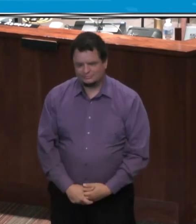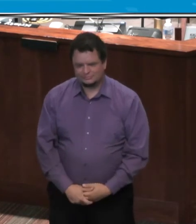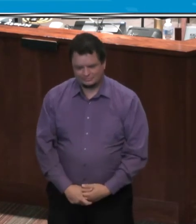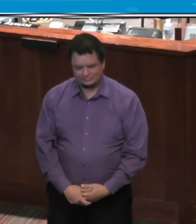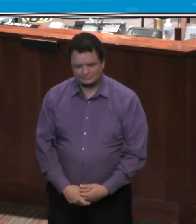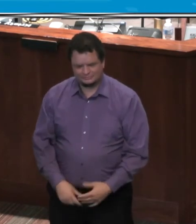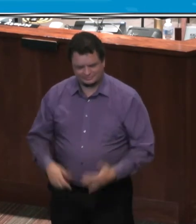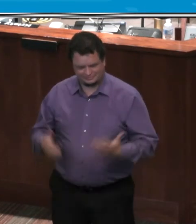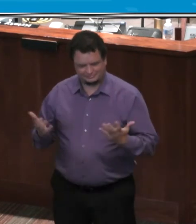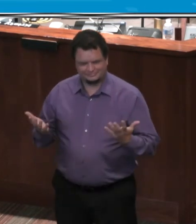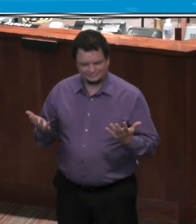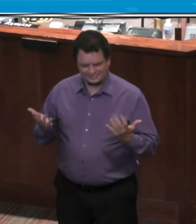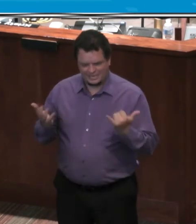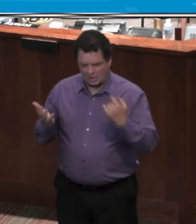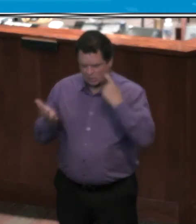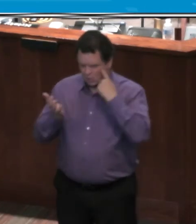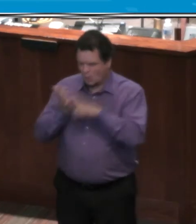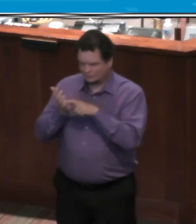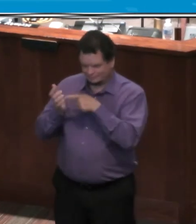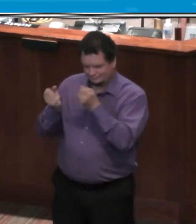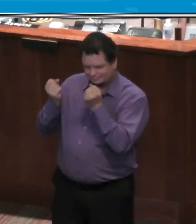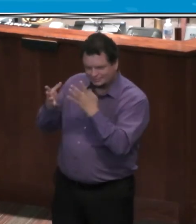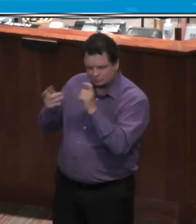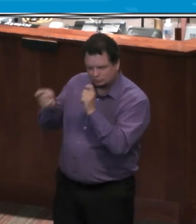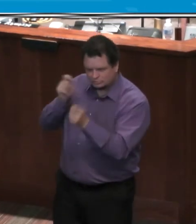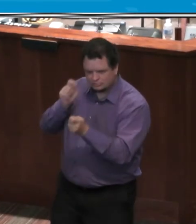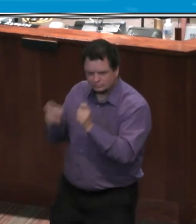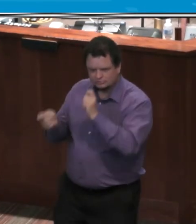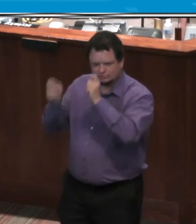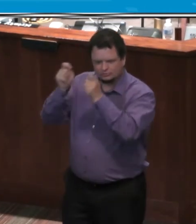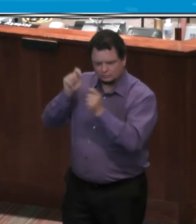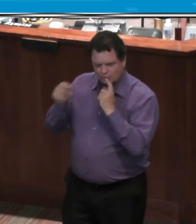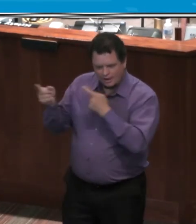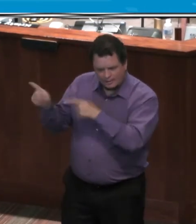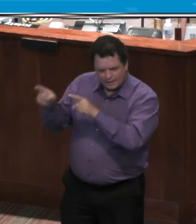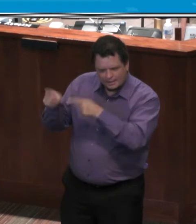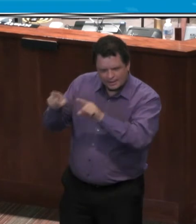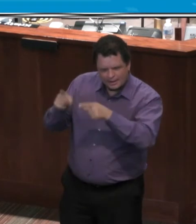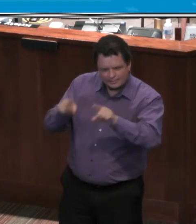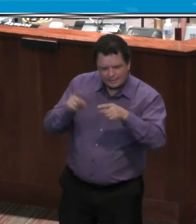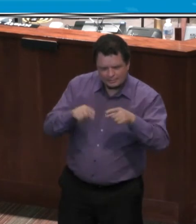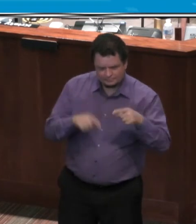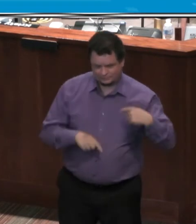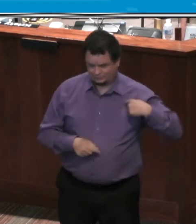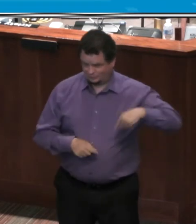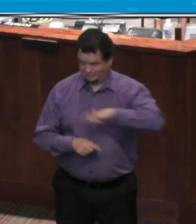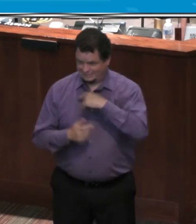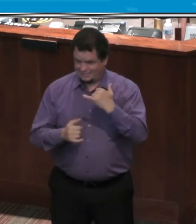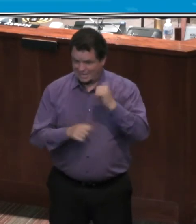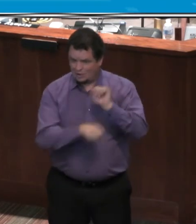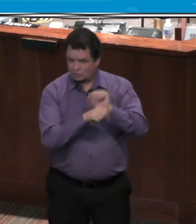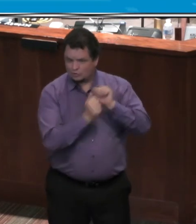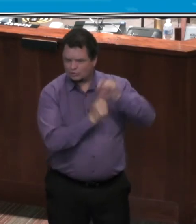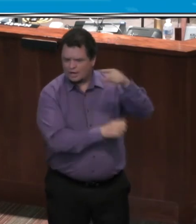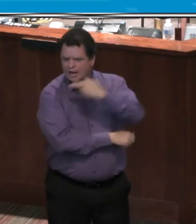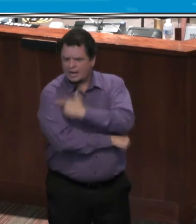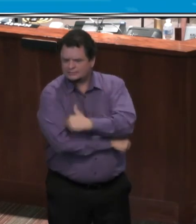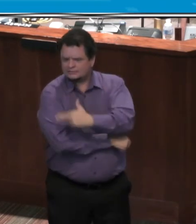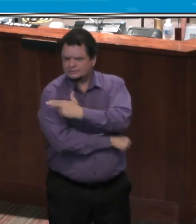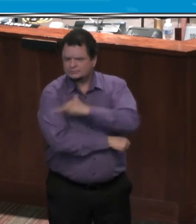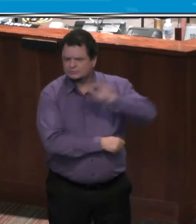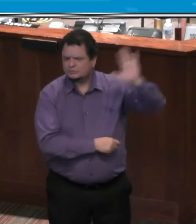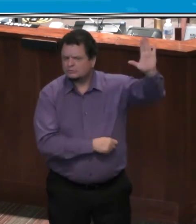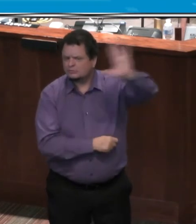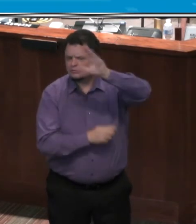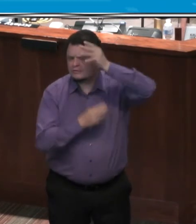area hospitals? And we've gone through a process of working with our hospitals to give us information about the number of COVID or COVID-related cases in the